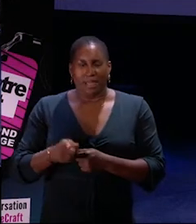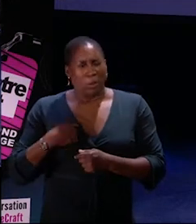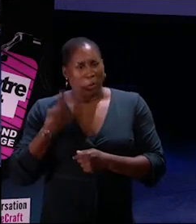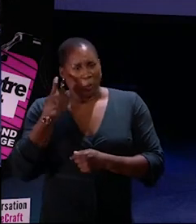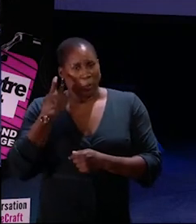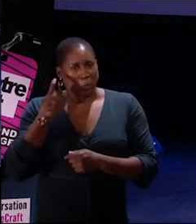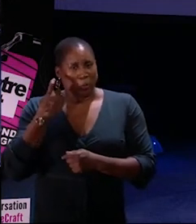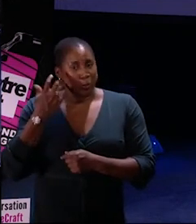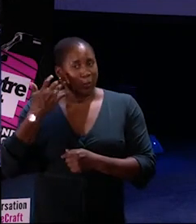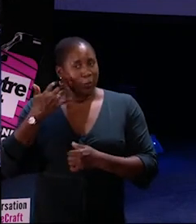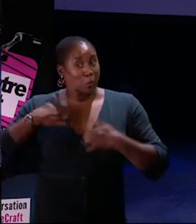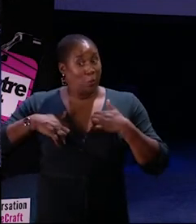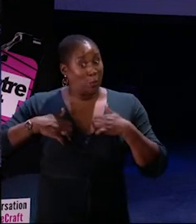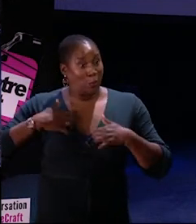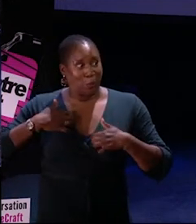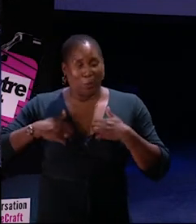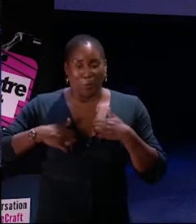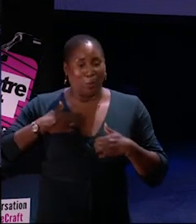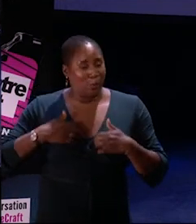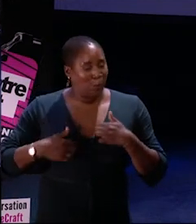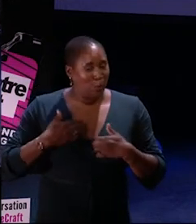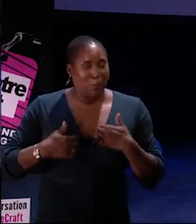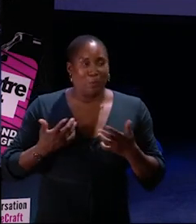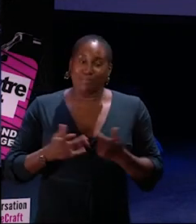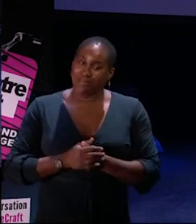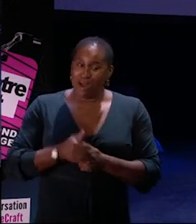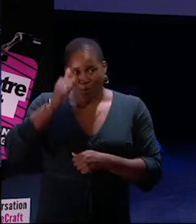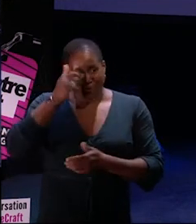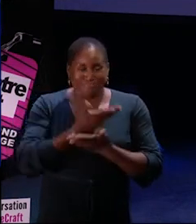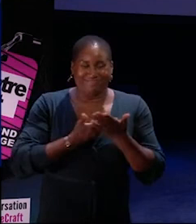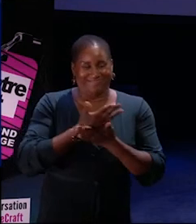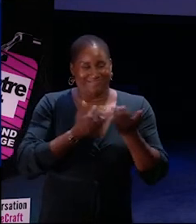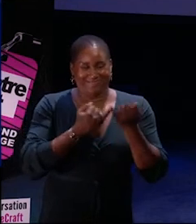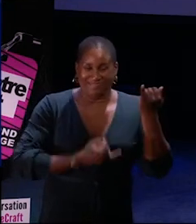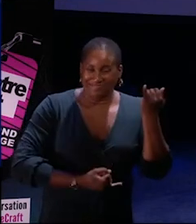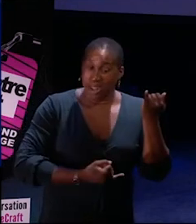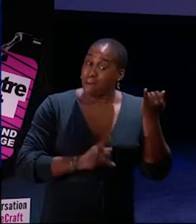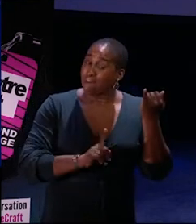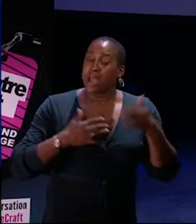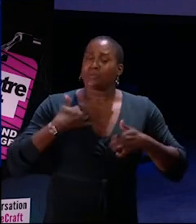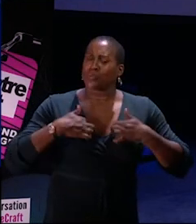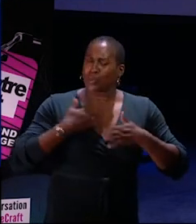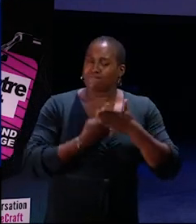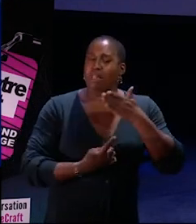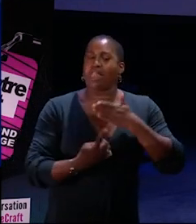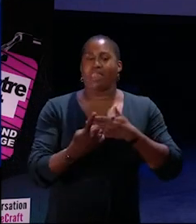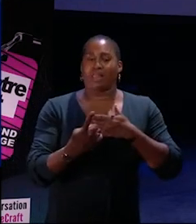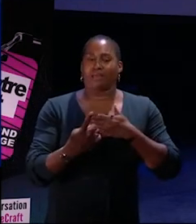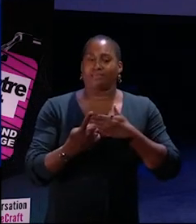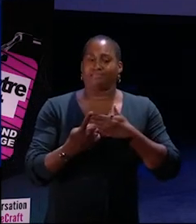curious, although it can be very precarious, and we talked about vulnerability, that it's very exciting to be freelance,